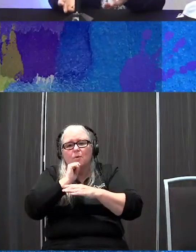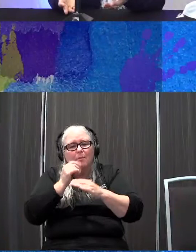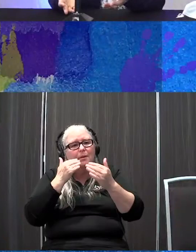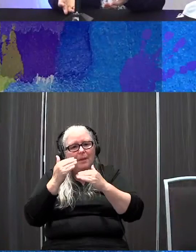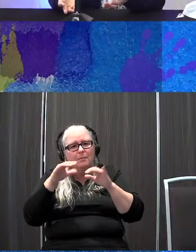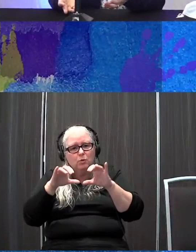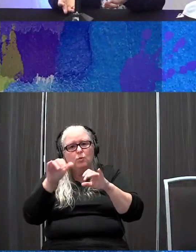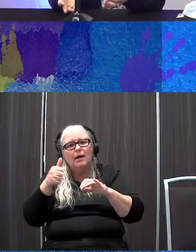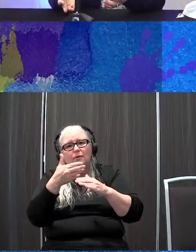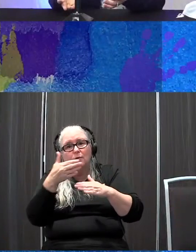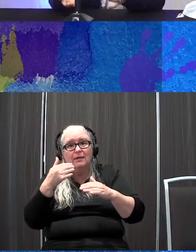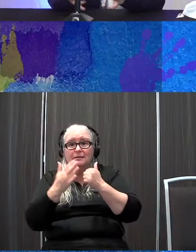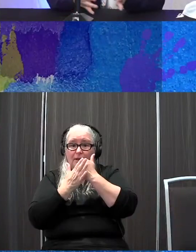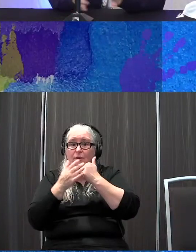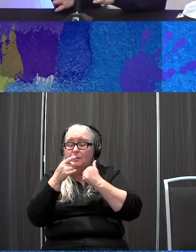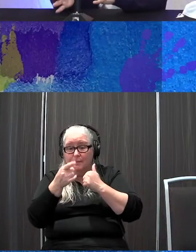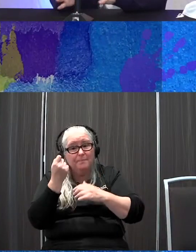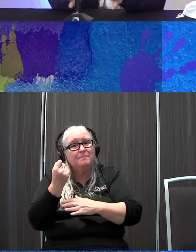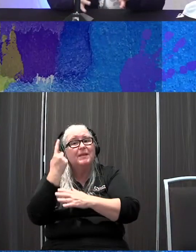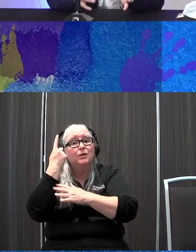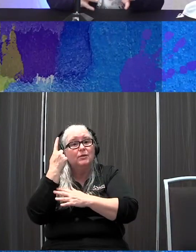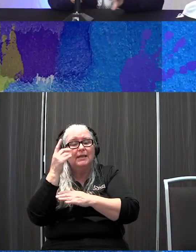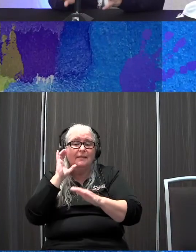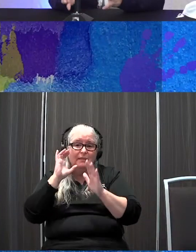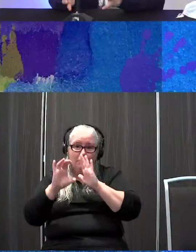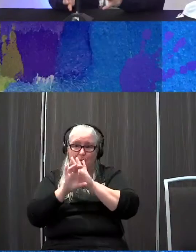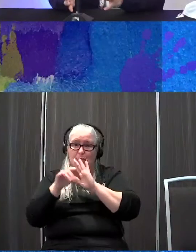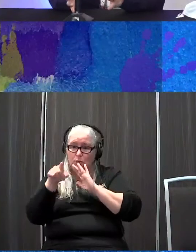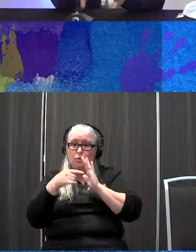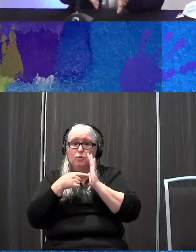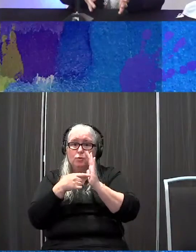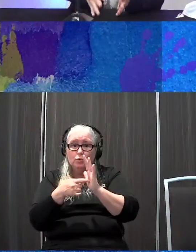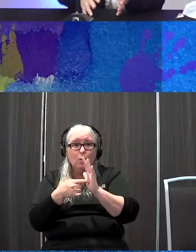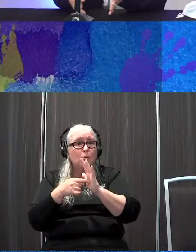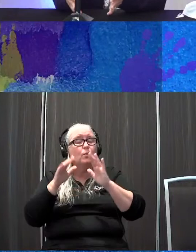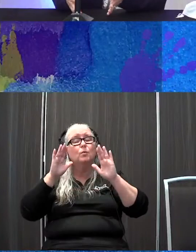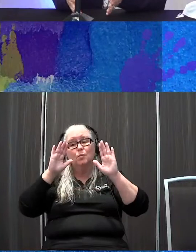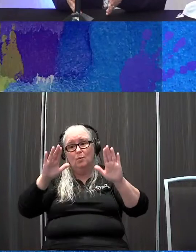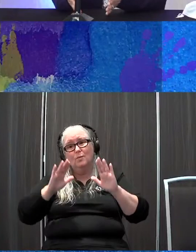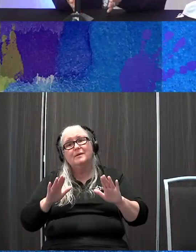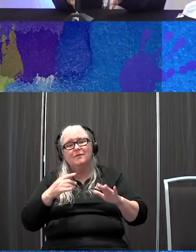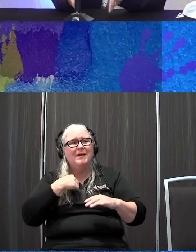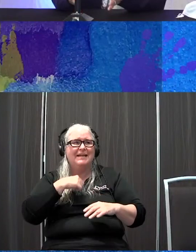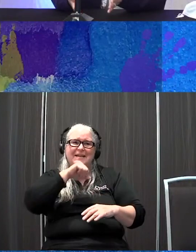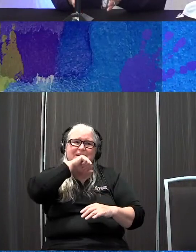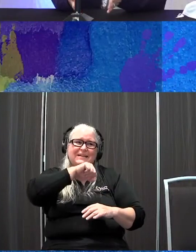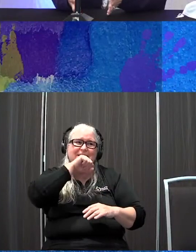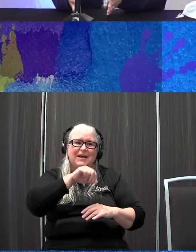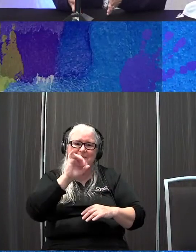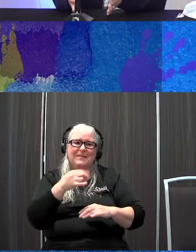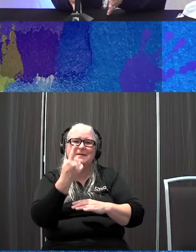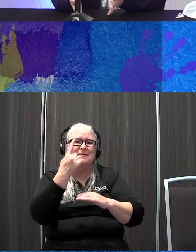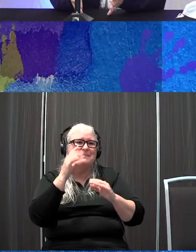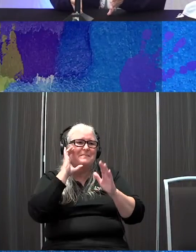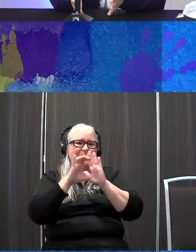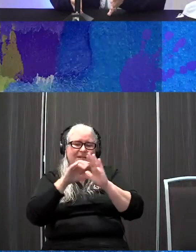what's expected in the situation. The pictures that you showed, Sean, were tremendous. And I especially love the one where he, the dog is